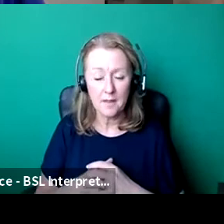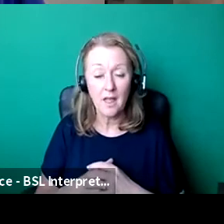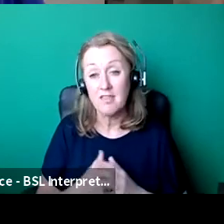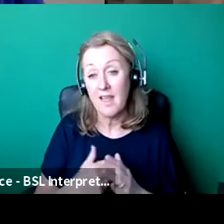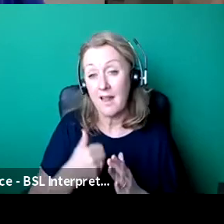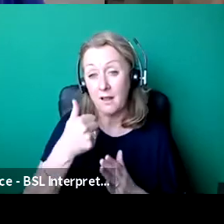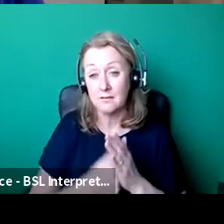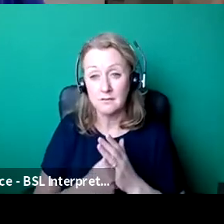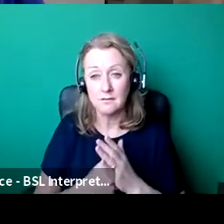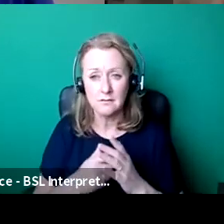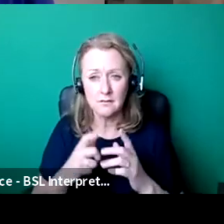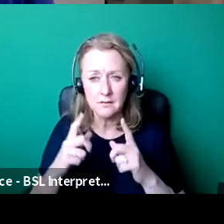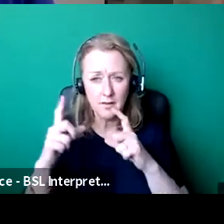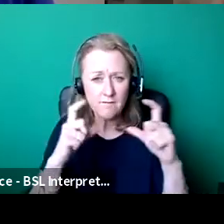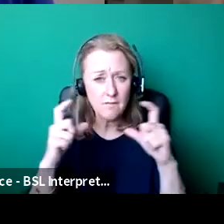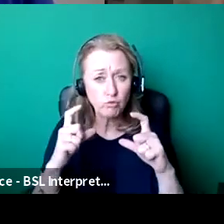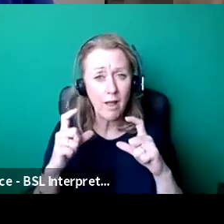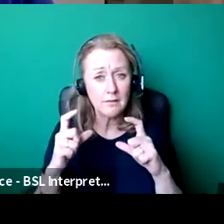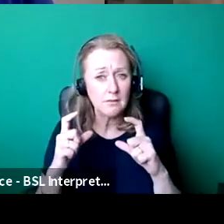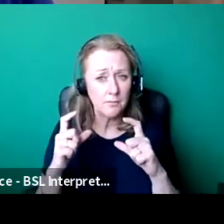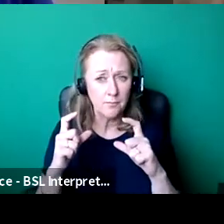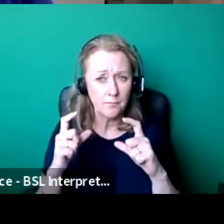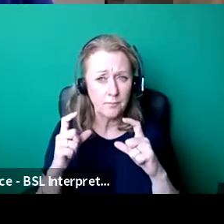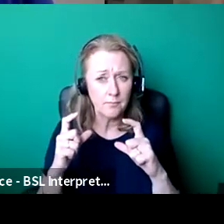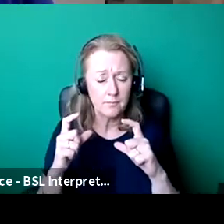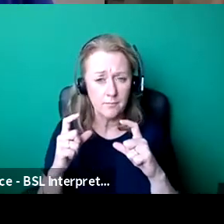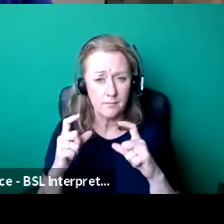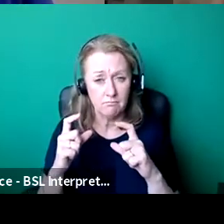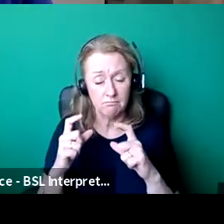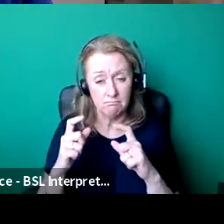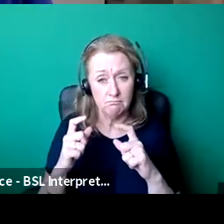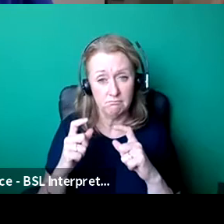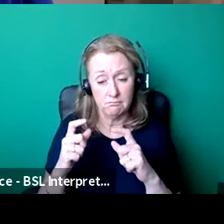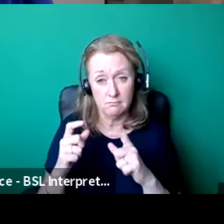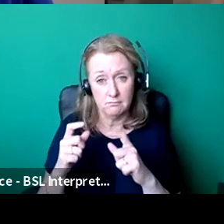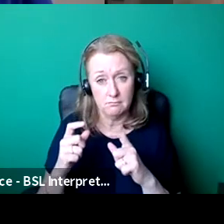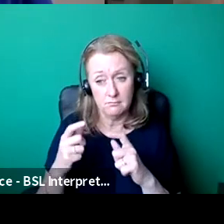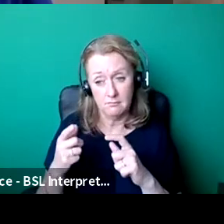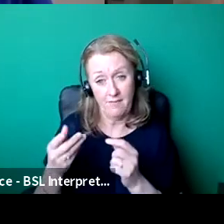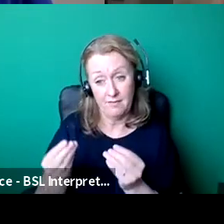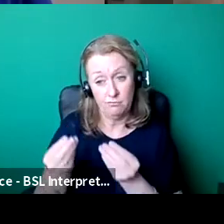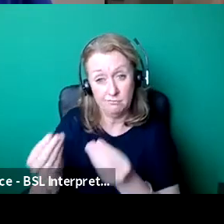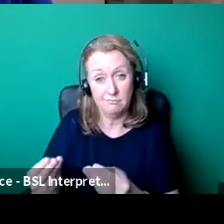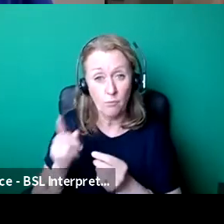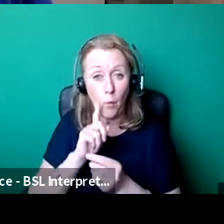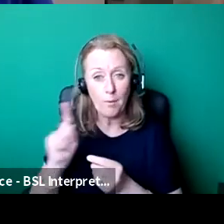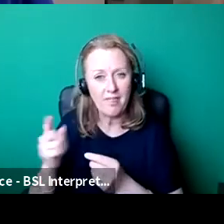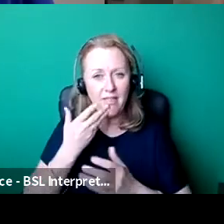photograph, take portraits for women to tell their stories.